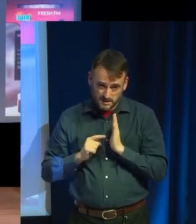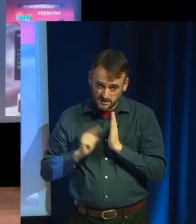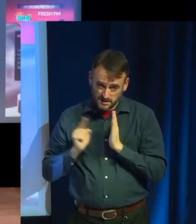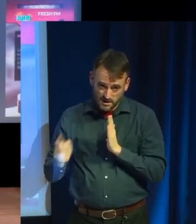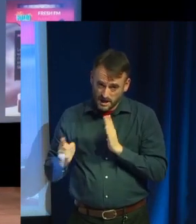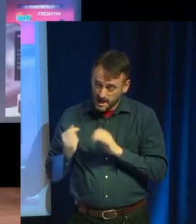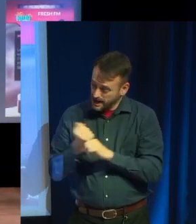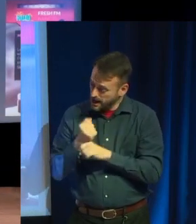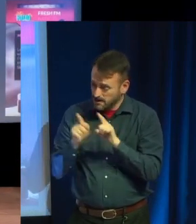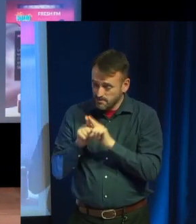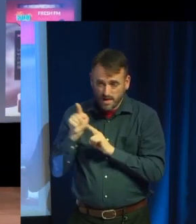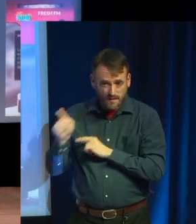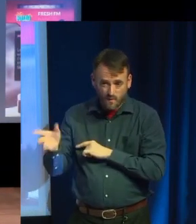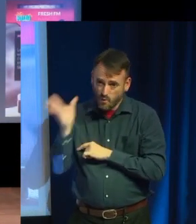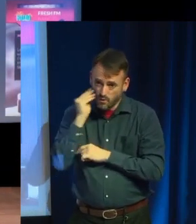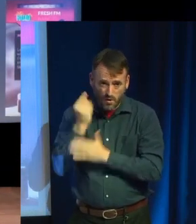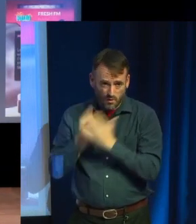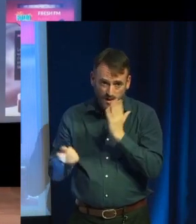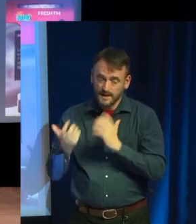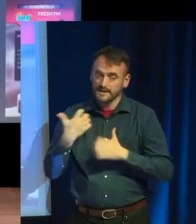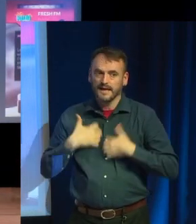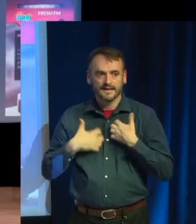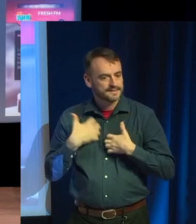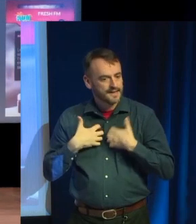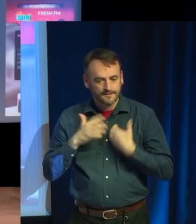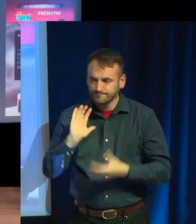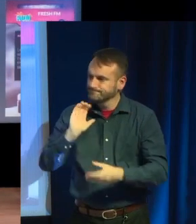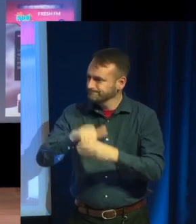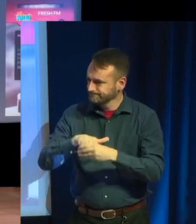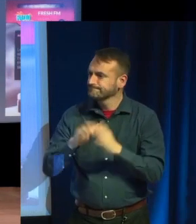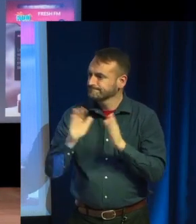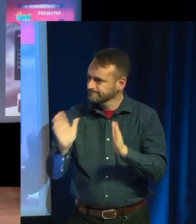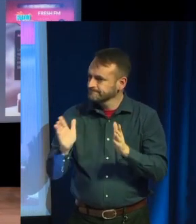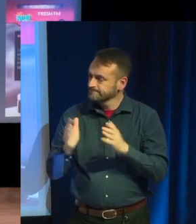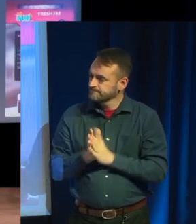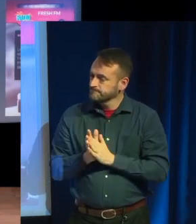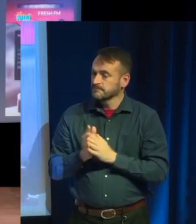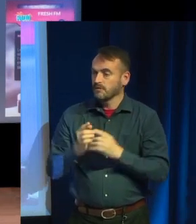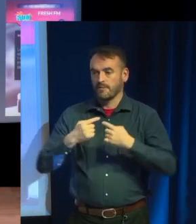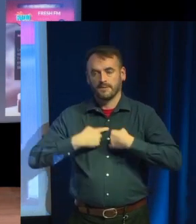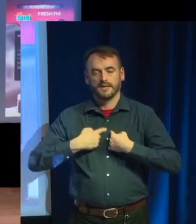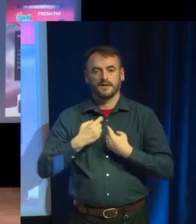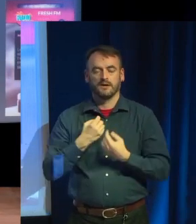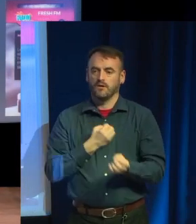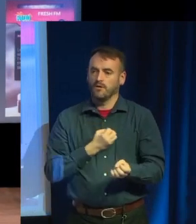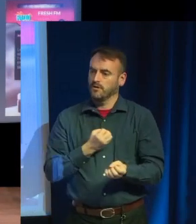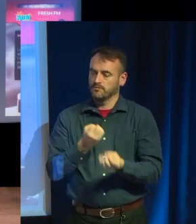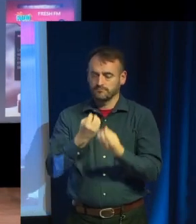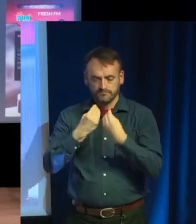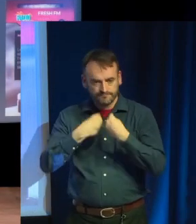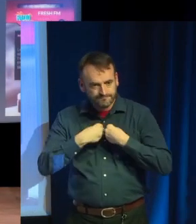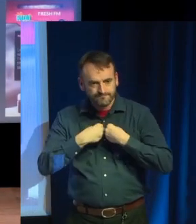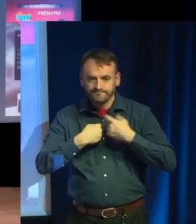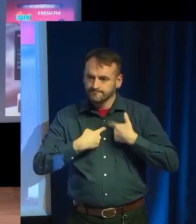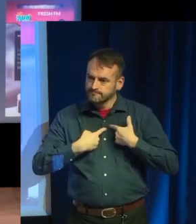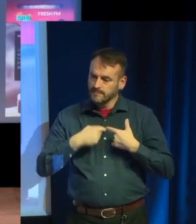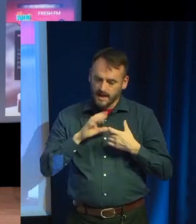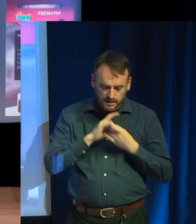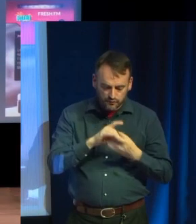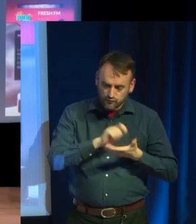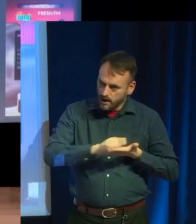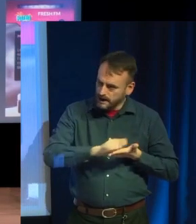is exciting to work on. It's taught me a lot about writing in general. I'm taking a lot of